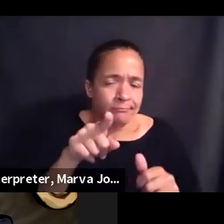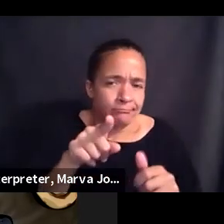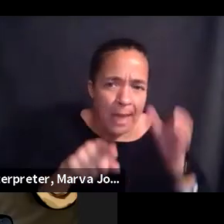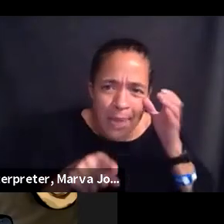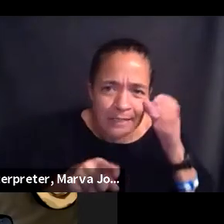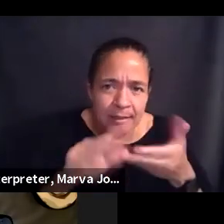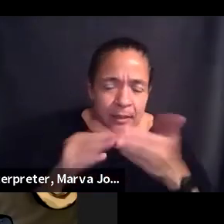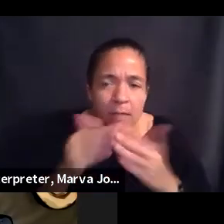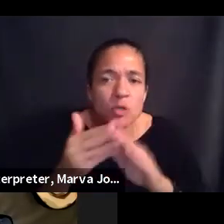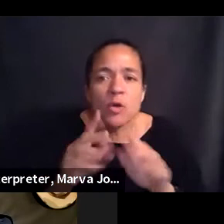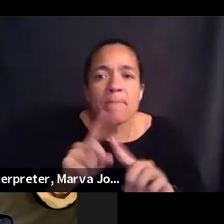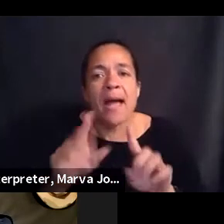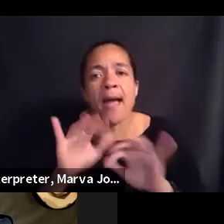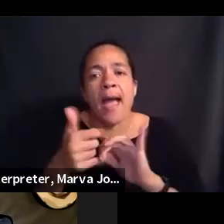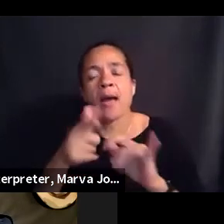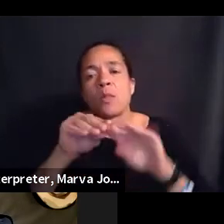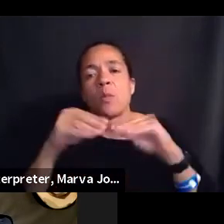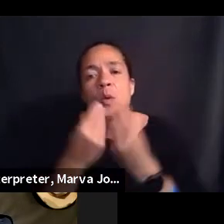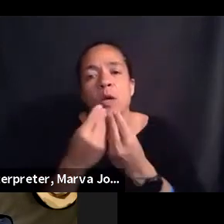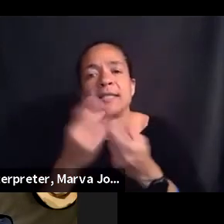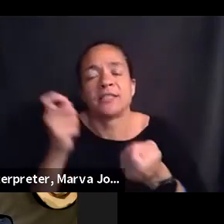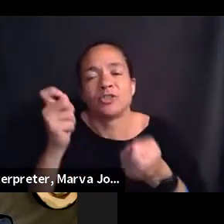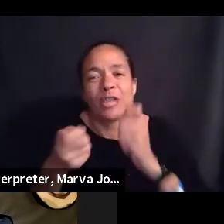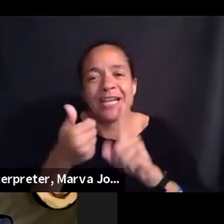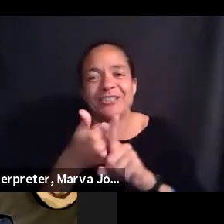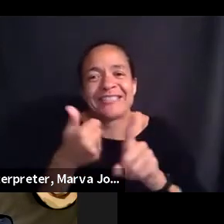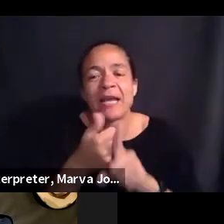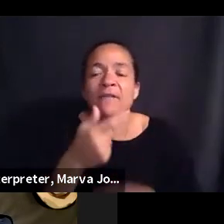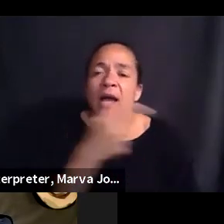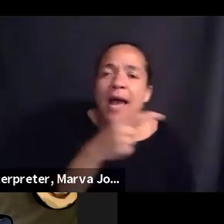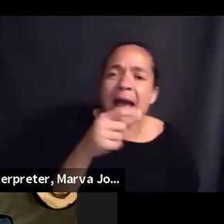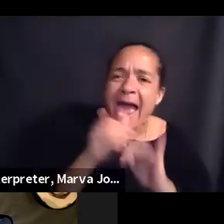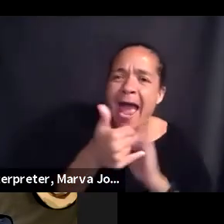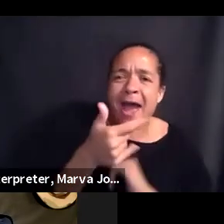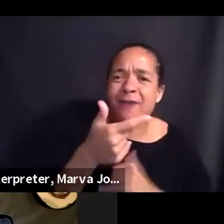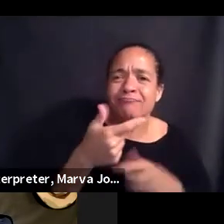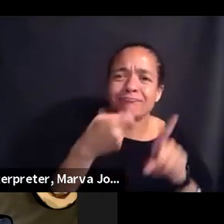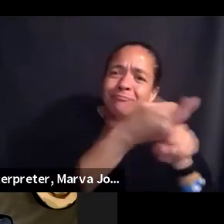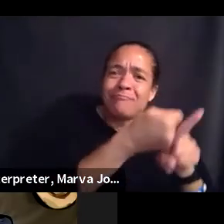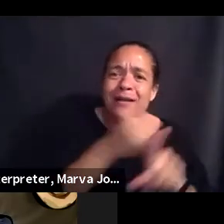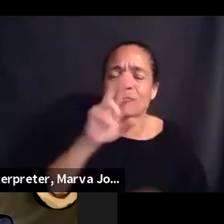how were you changed, or how's the organization been transformed? How's Ridgeway perhaps been transformed by this?